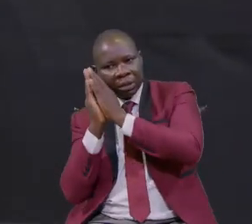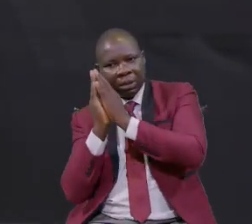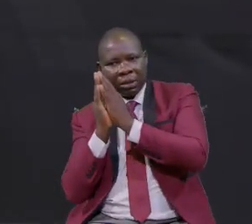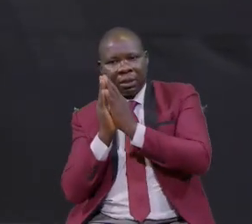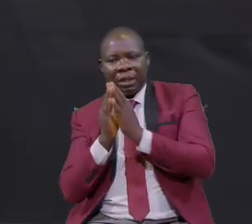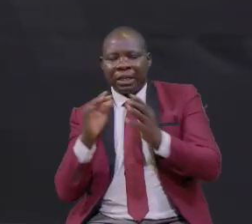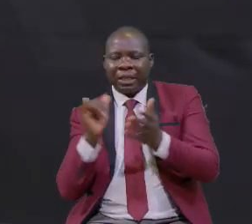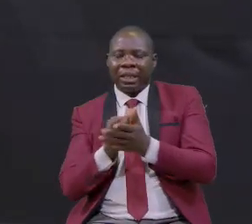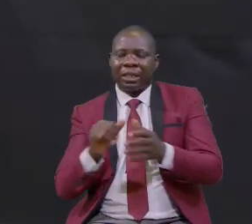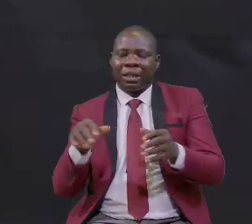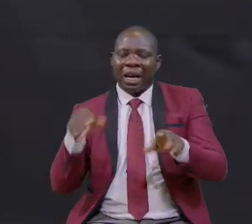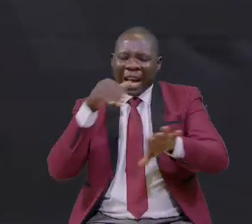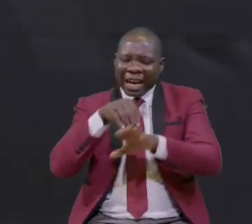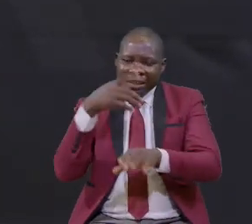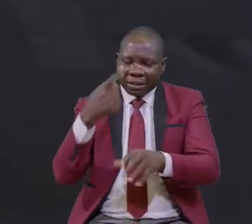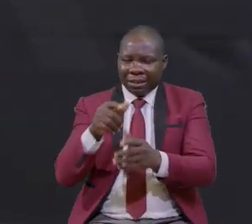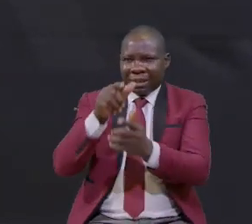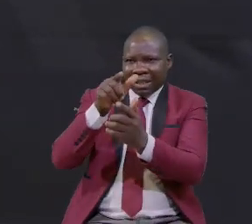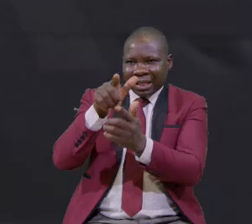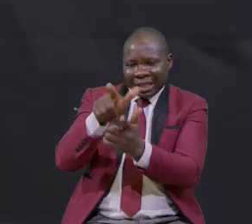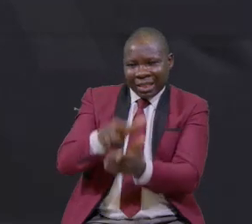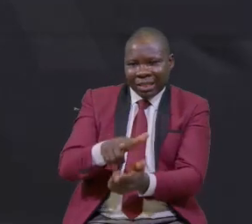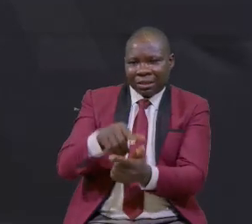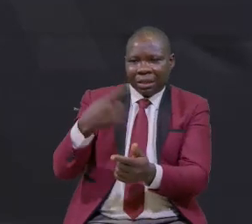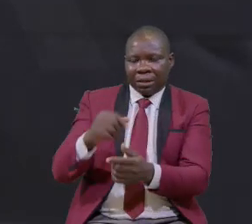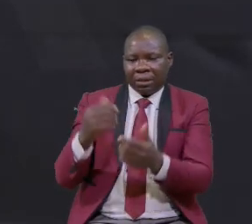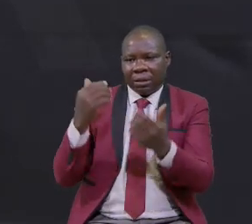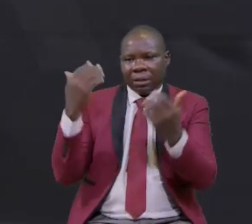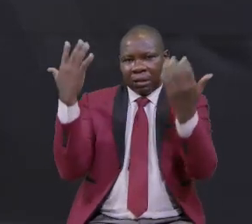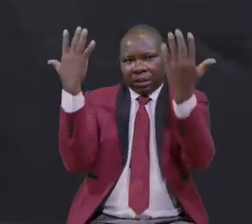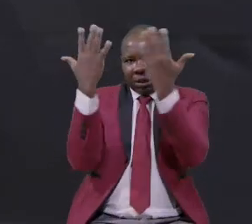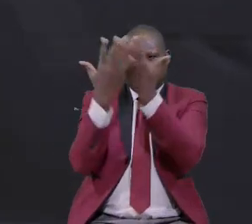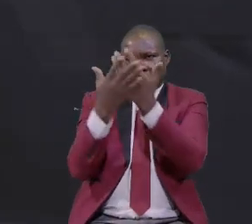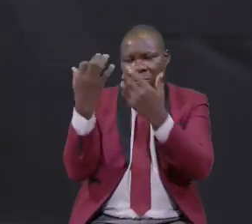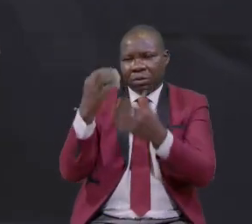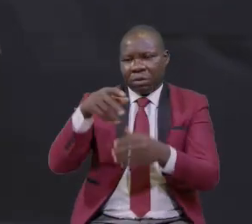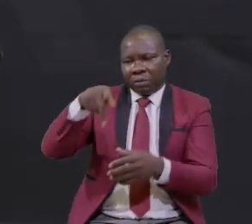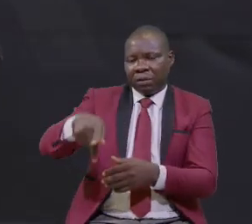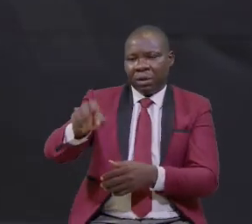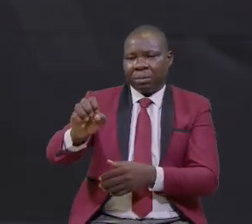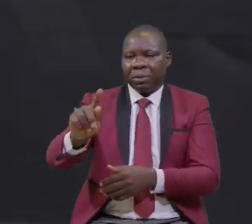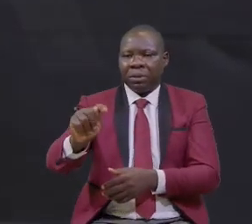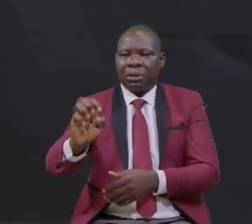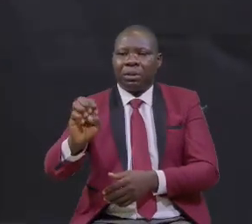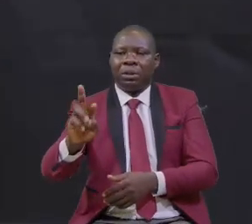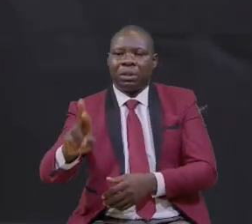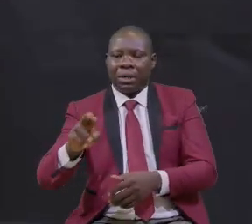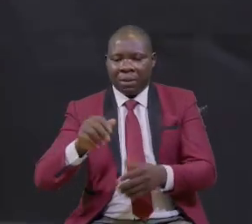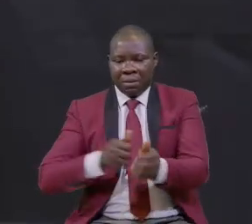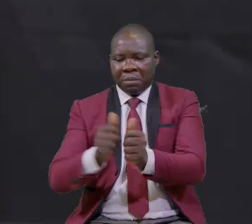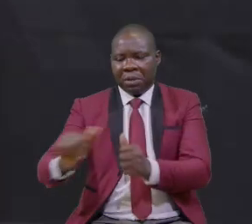the least, the shadow of Peter passing by